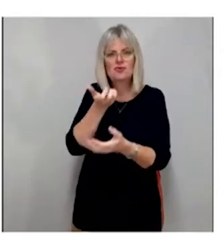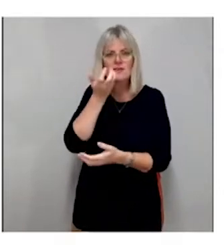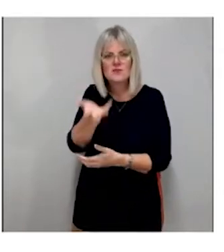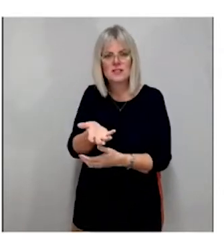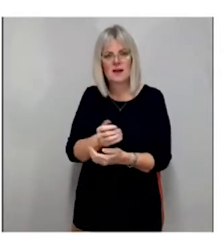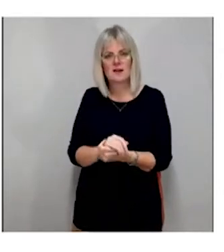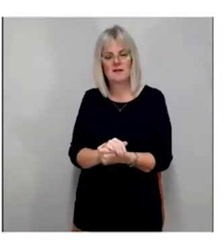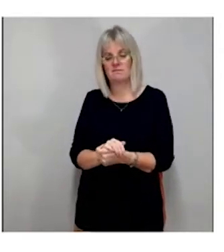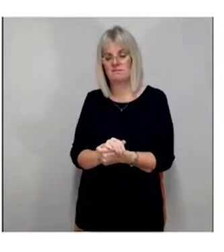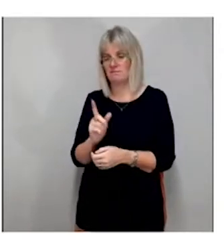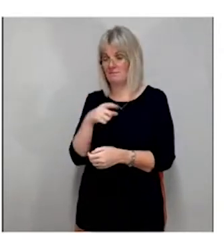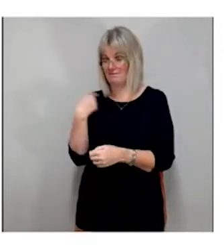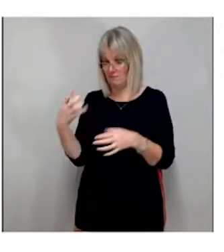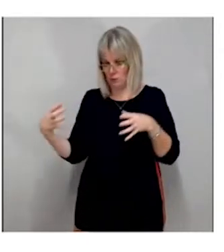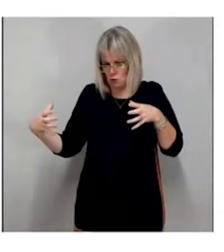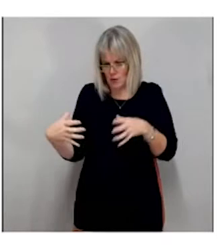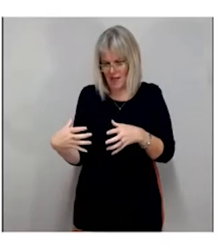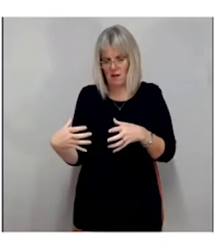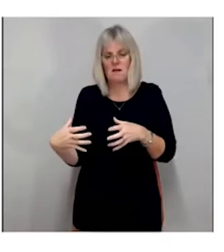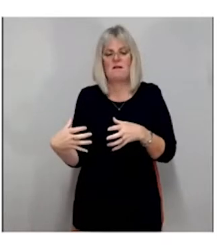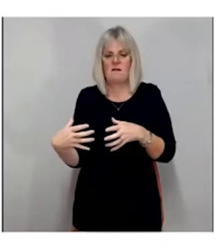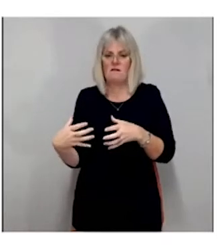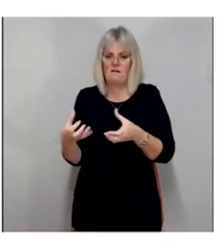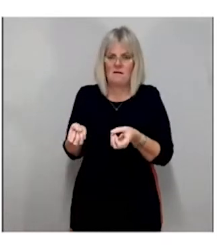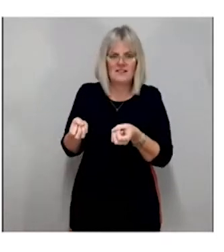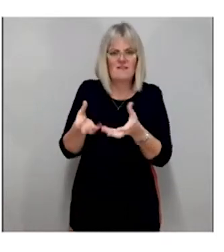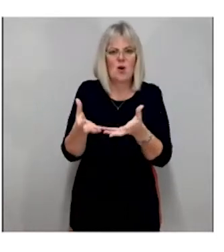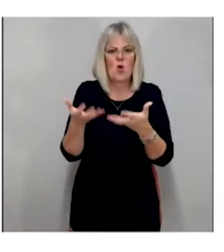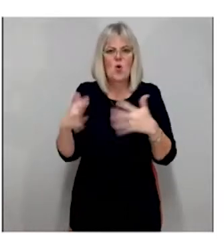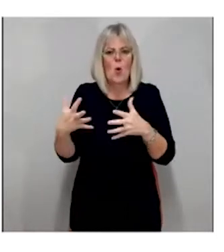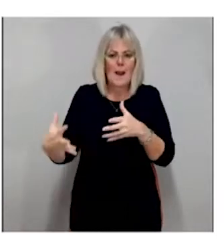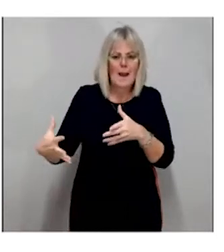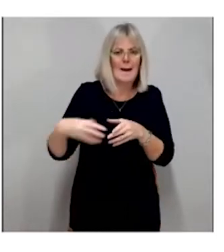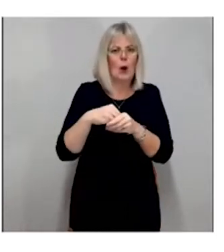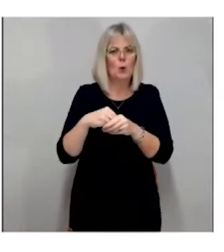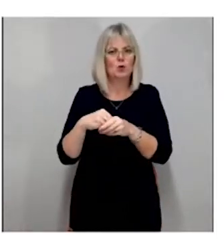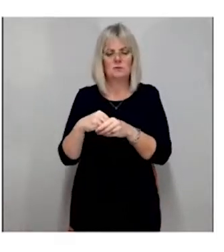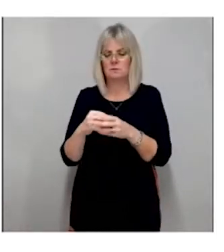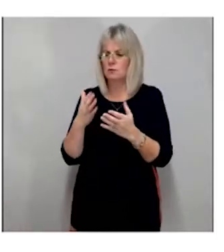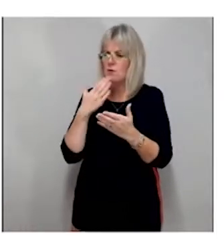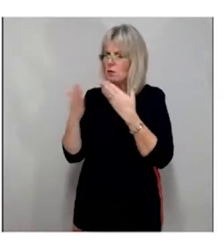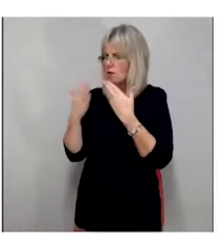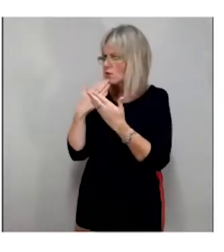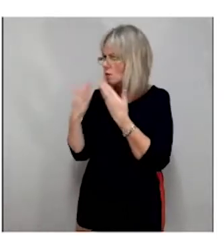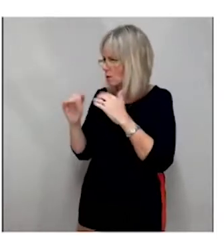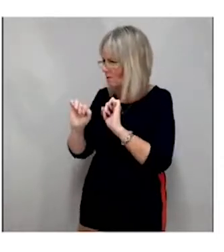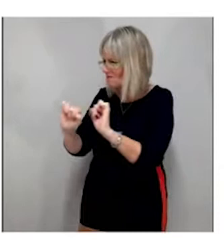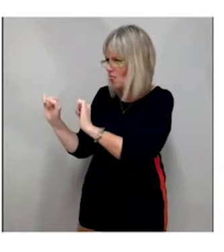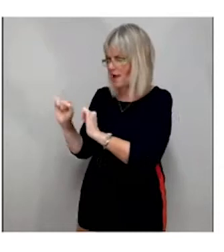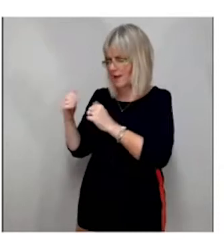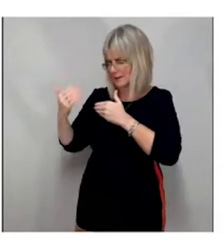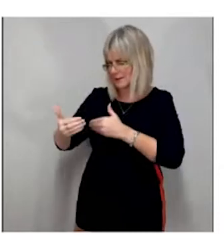this incredible inclusion journey. I'd like to personally thank them for their sessions this week.